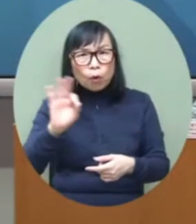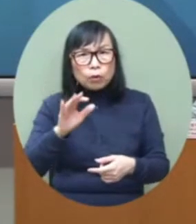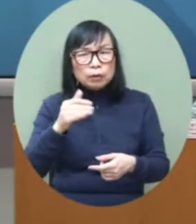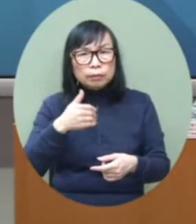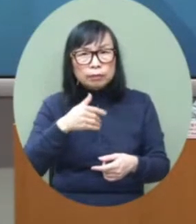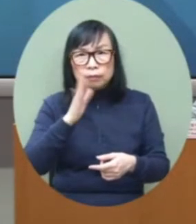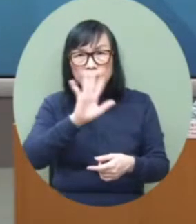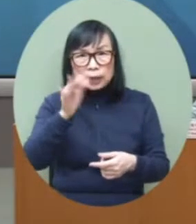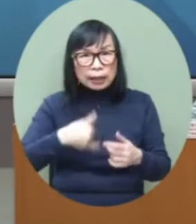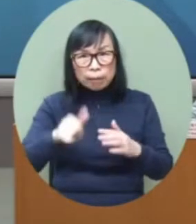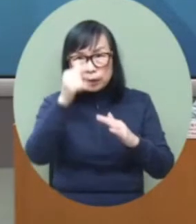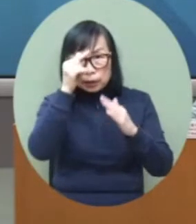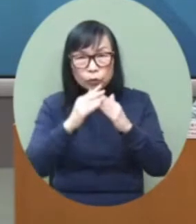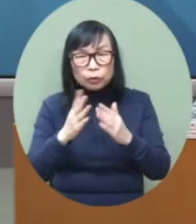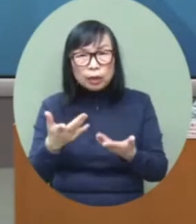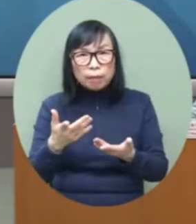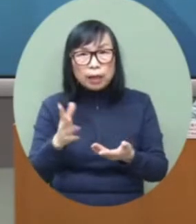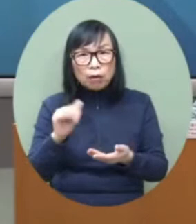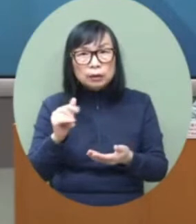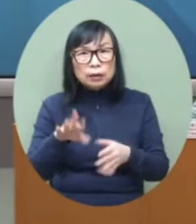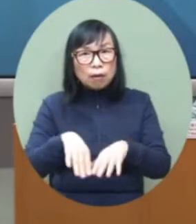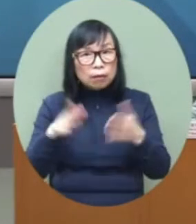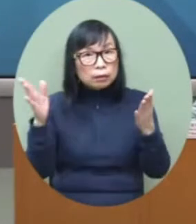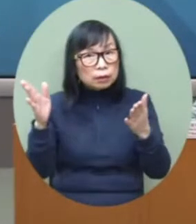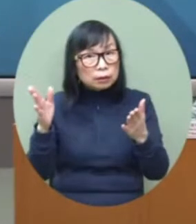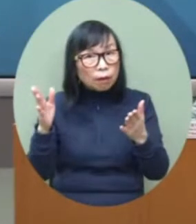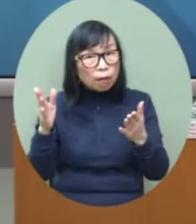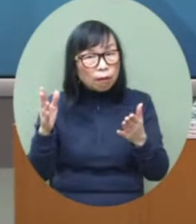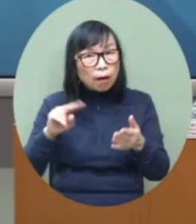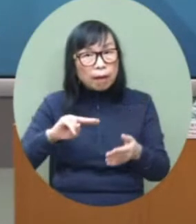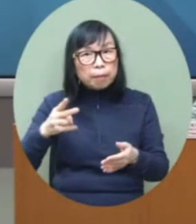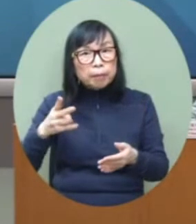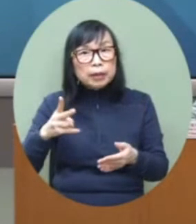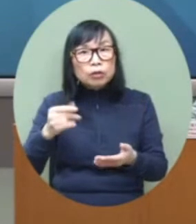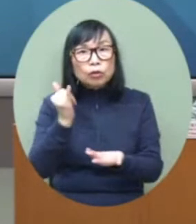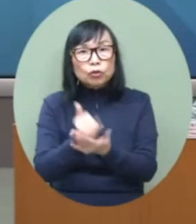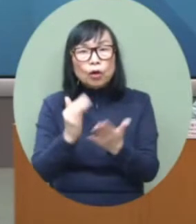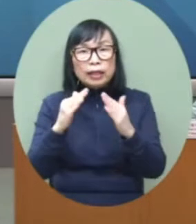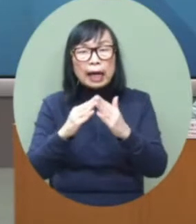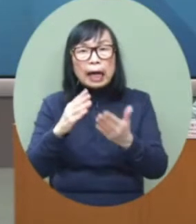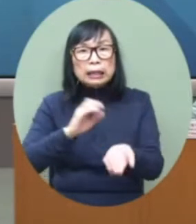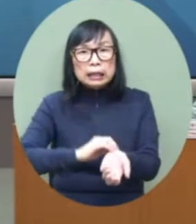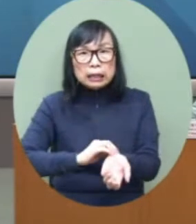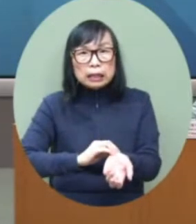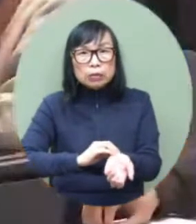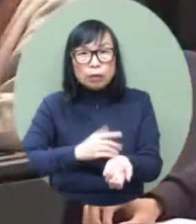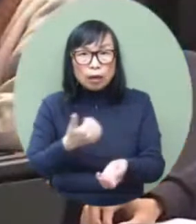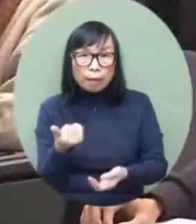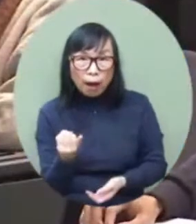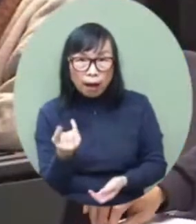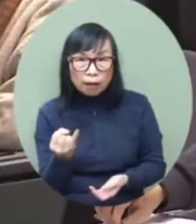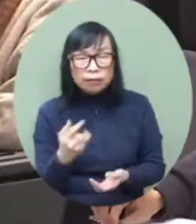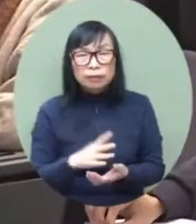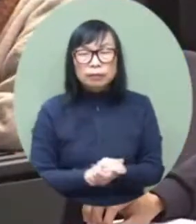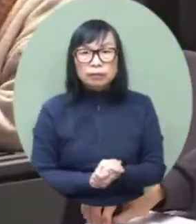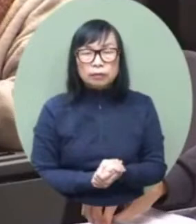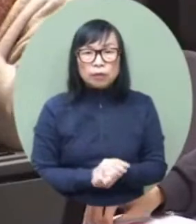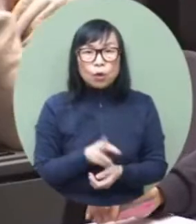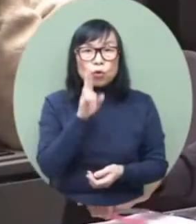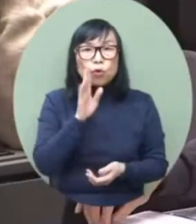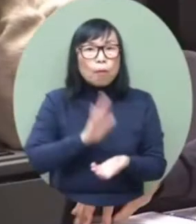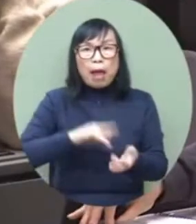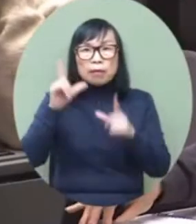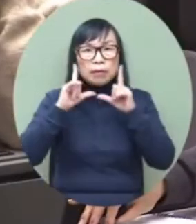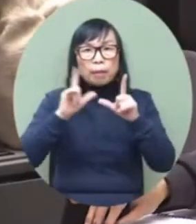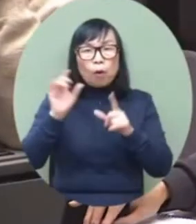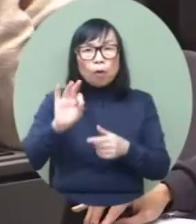does it mean they're waiting for 14 days without any risk? There is no need for admission. Is it tantamount to